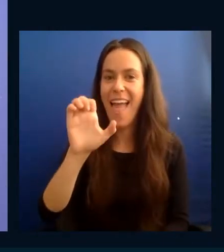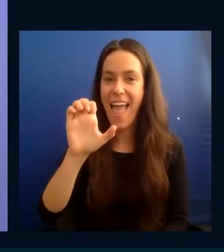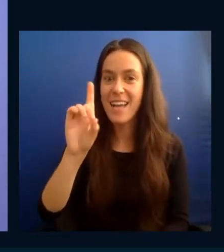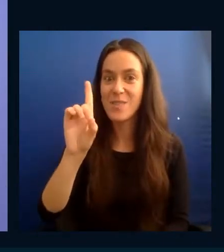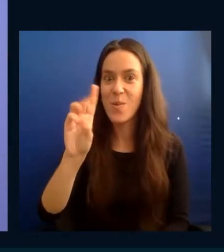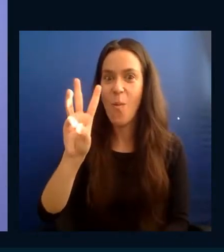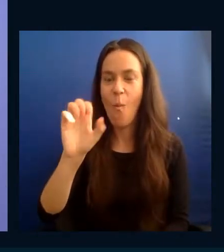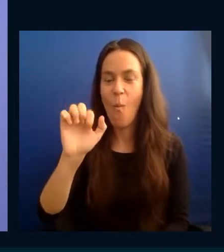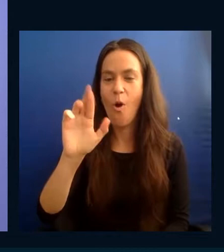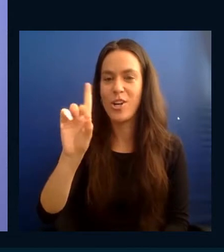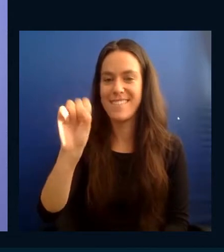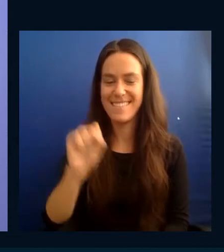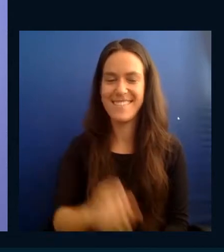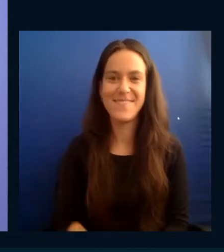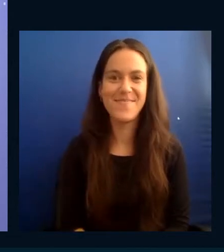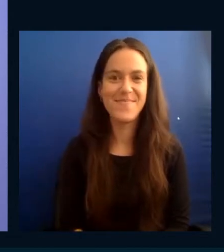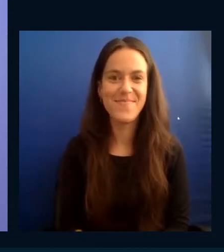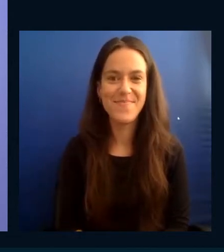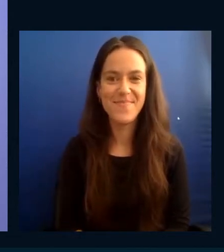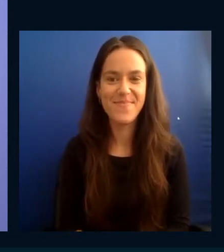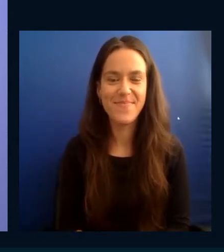Hello, April. Hi.